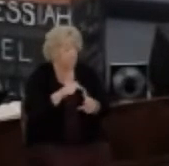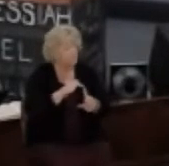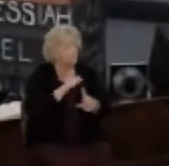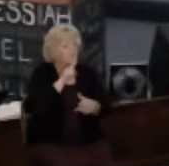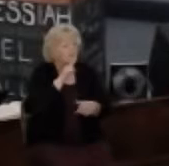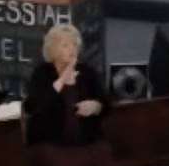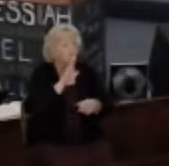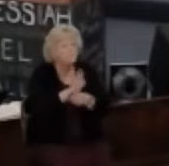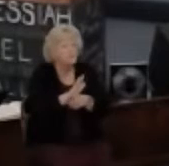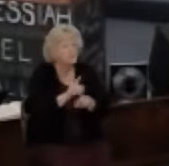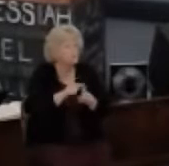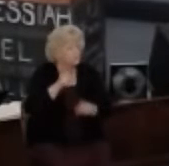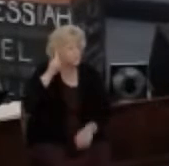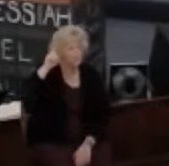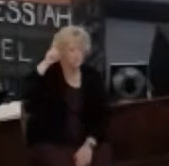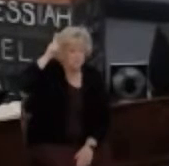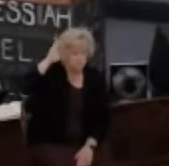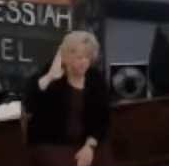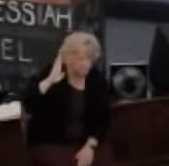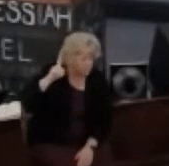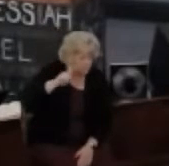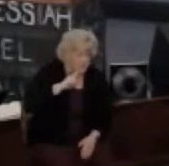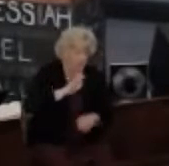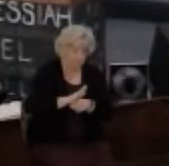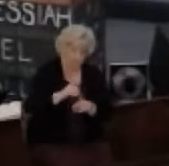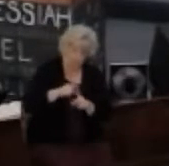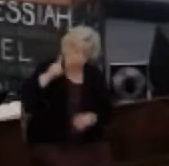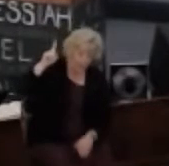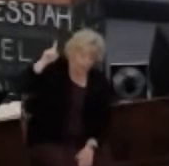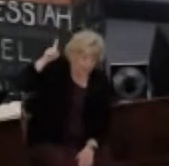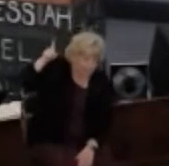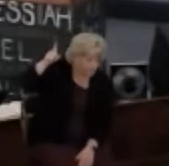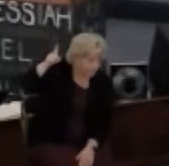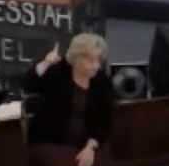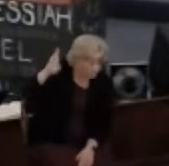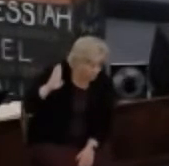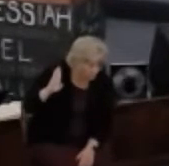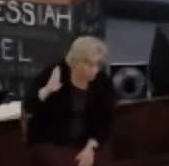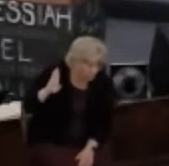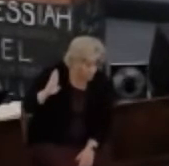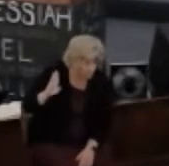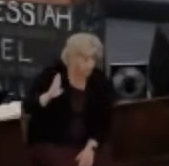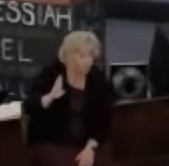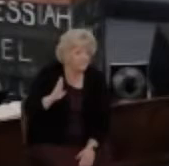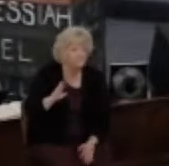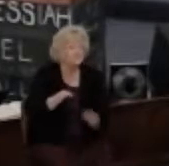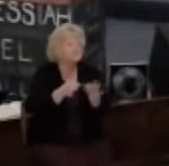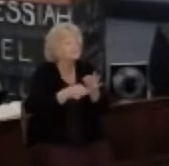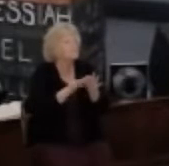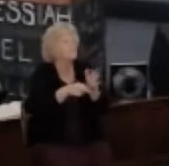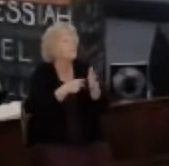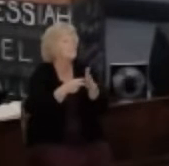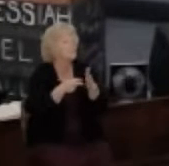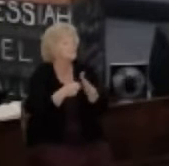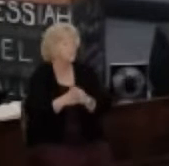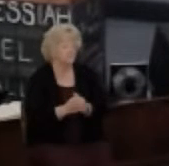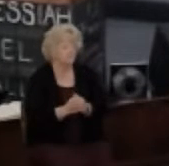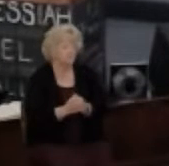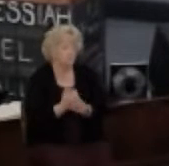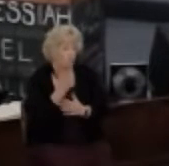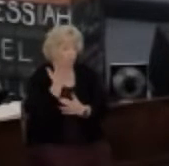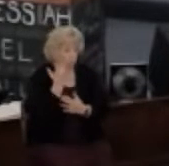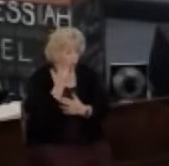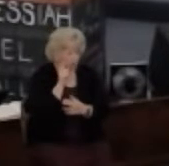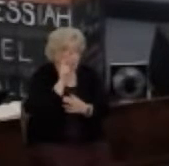committed to God. Be committed to God. Let me give you some simple verses for why